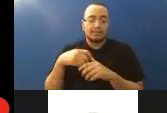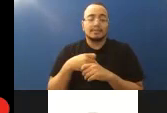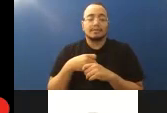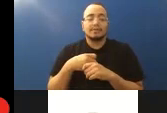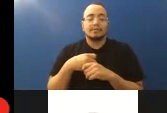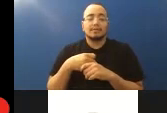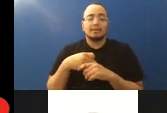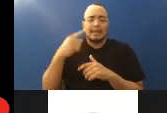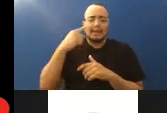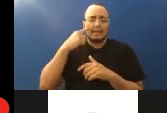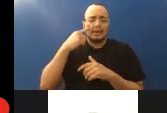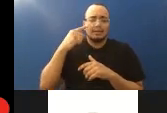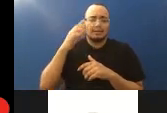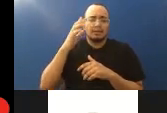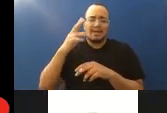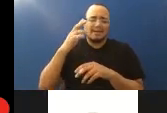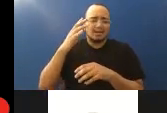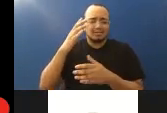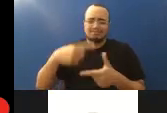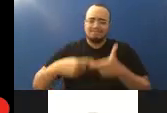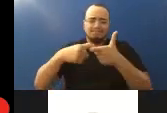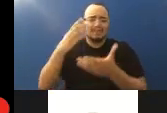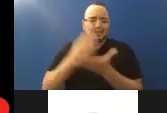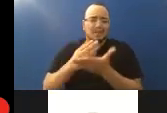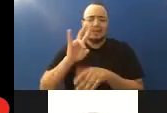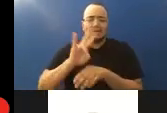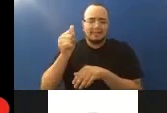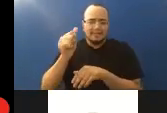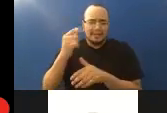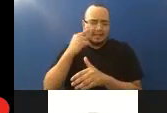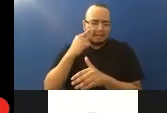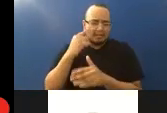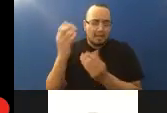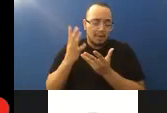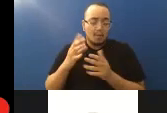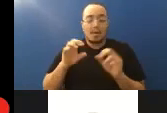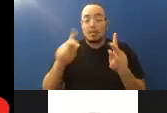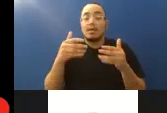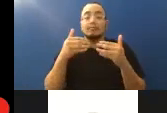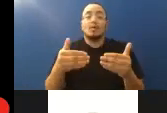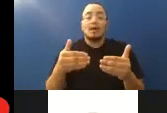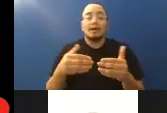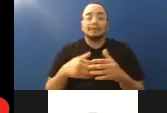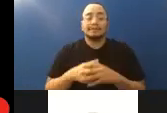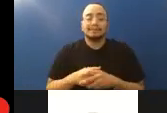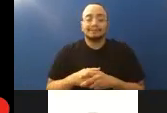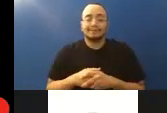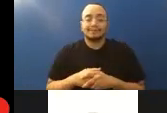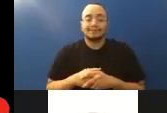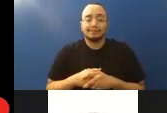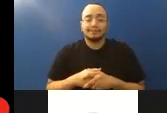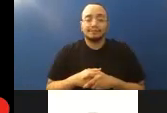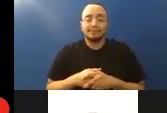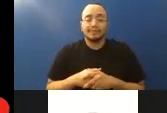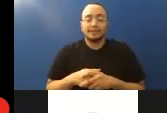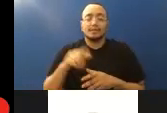So I wanna go to this question from McKean. McKean says, how do I, as a cis man, best fight against